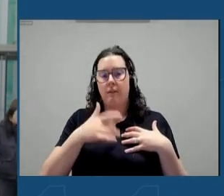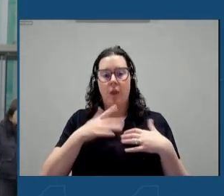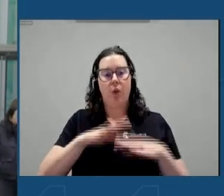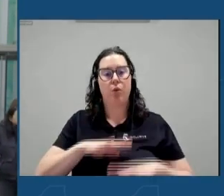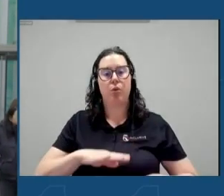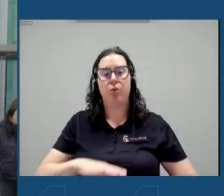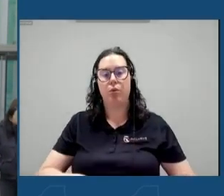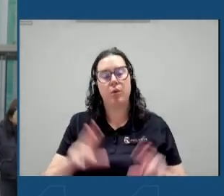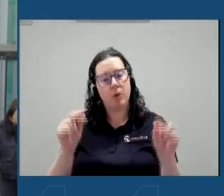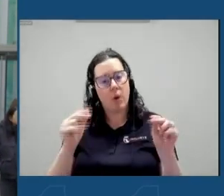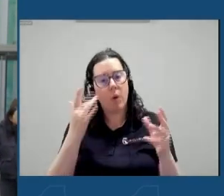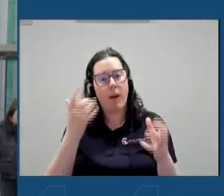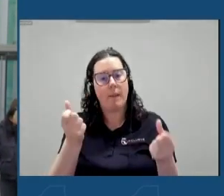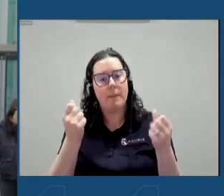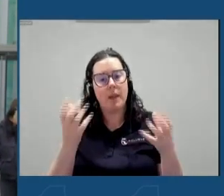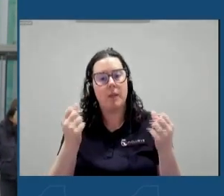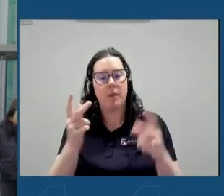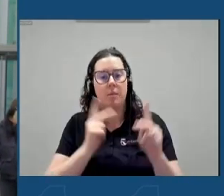lost so many.